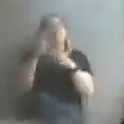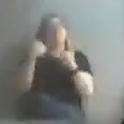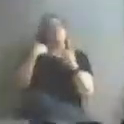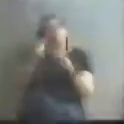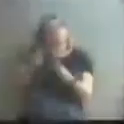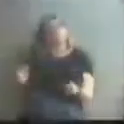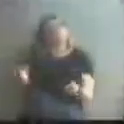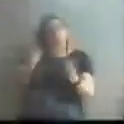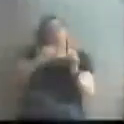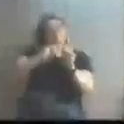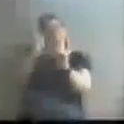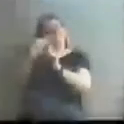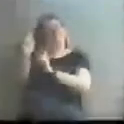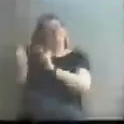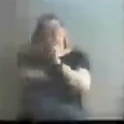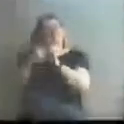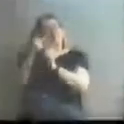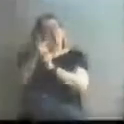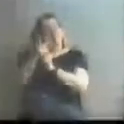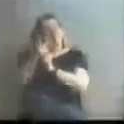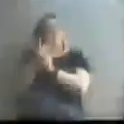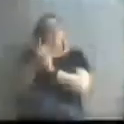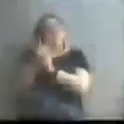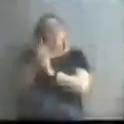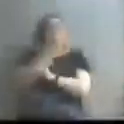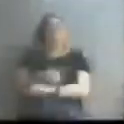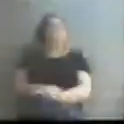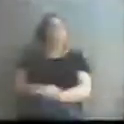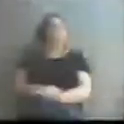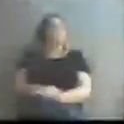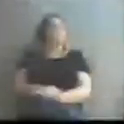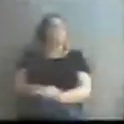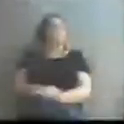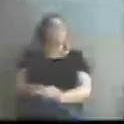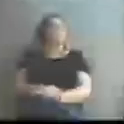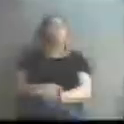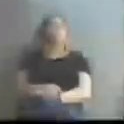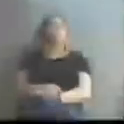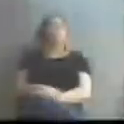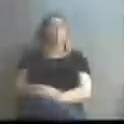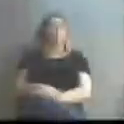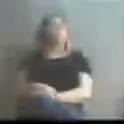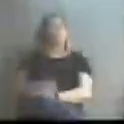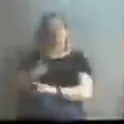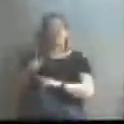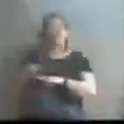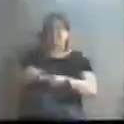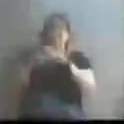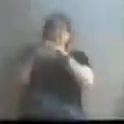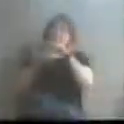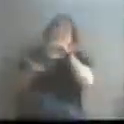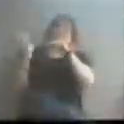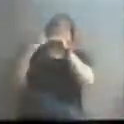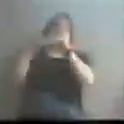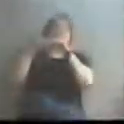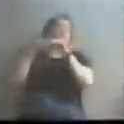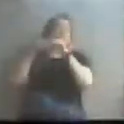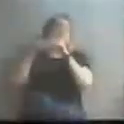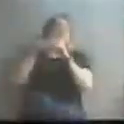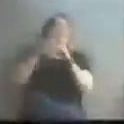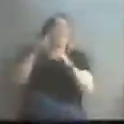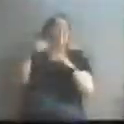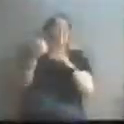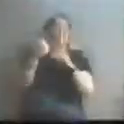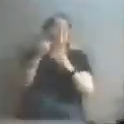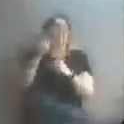resolutions, many different kinds of proactive resolutions. And we are up in suspensions, but only in contrast